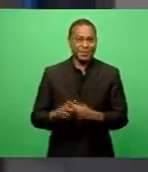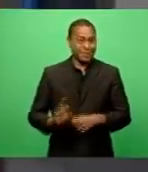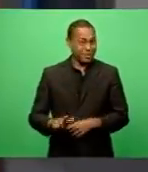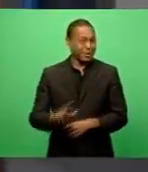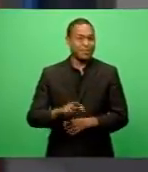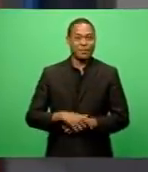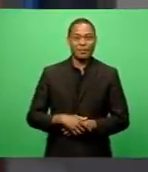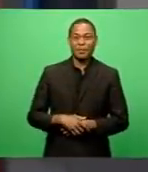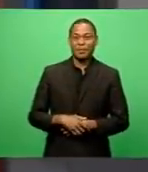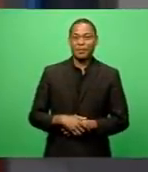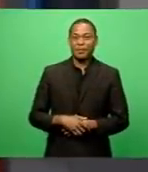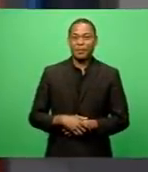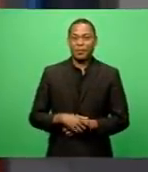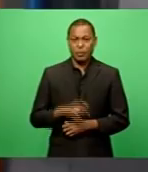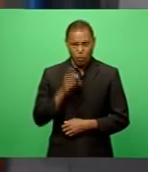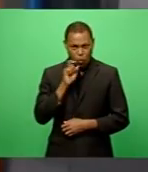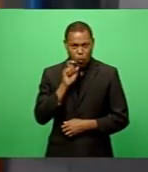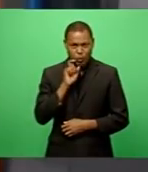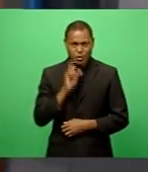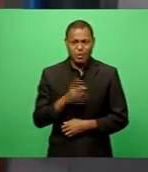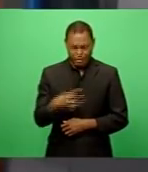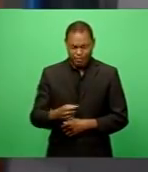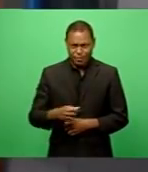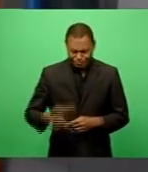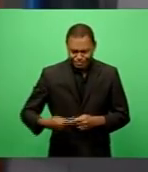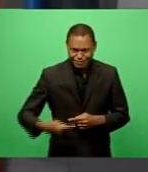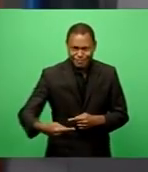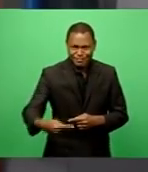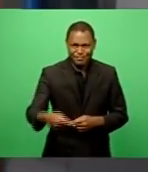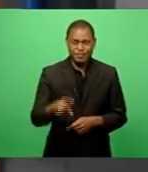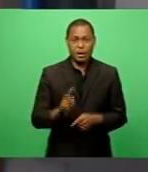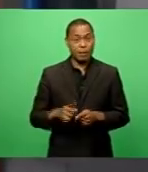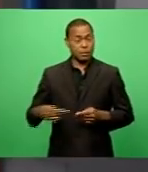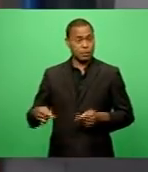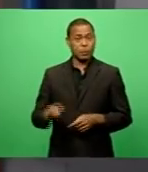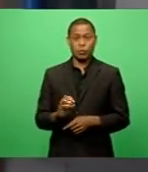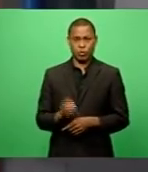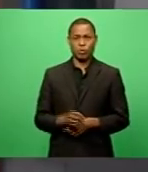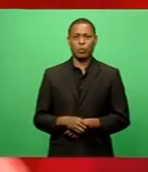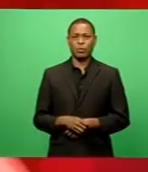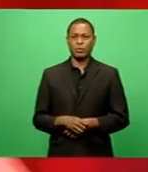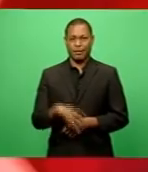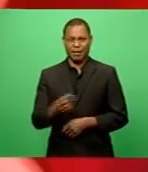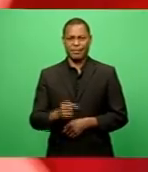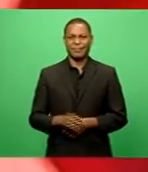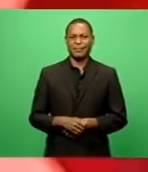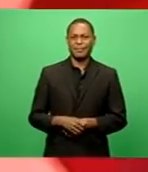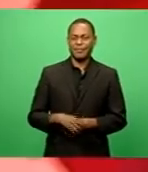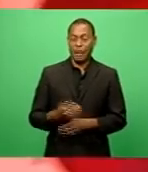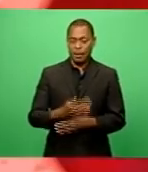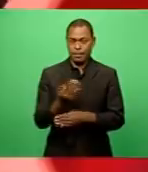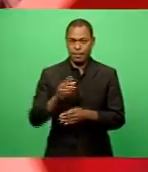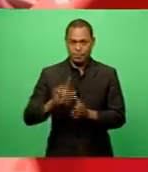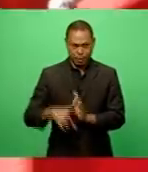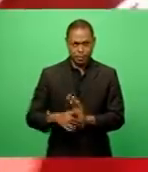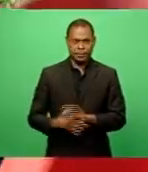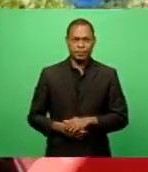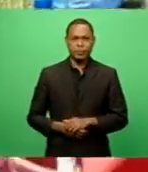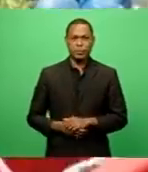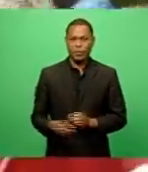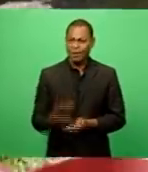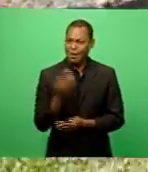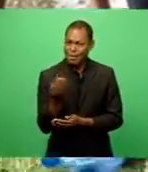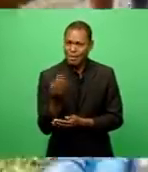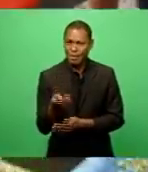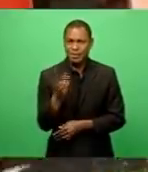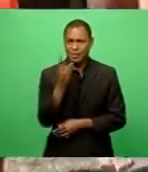have water restoration ongoing, so that should be restored in a couple of days. Omanson is also urging Fijians to